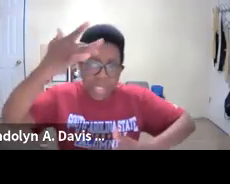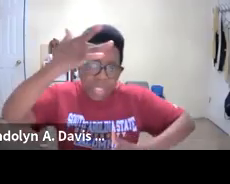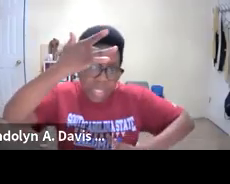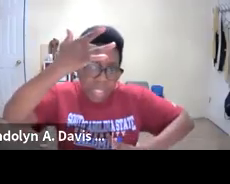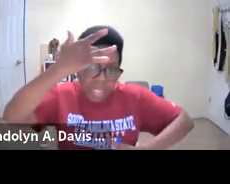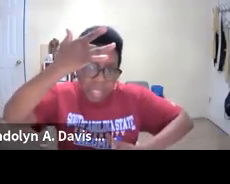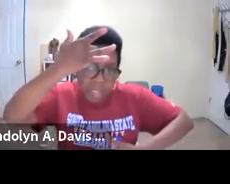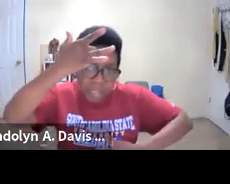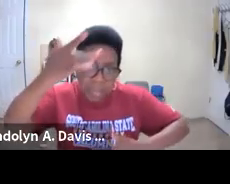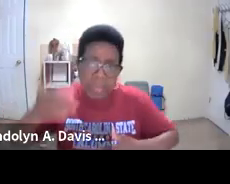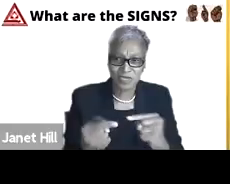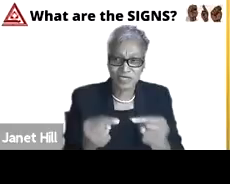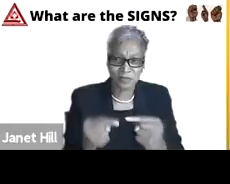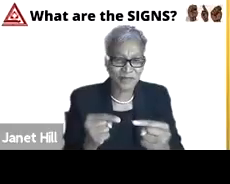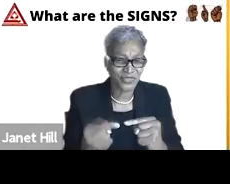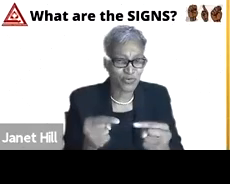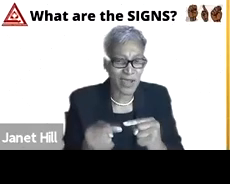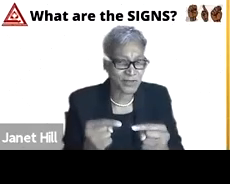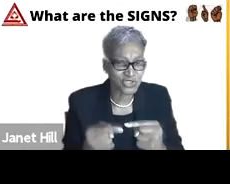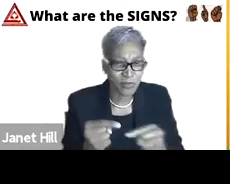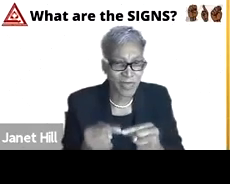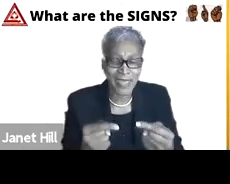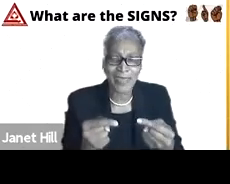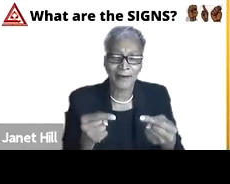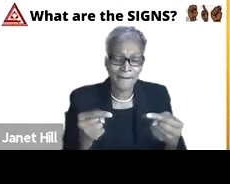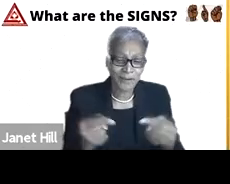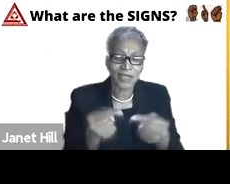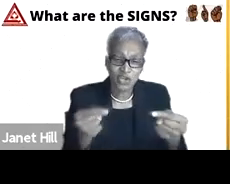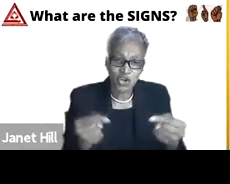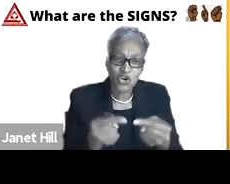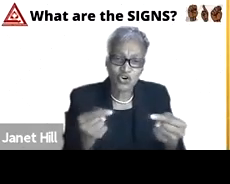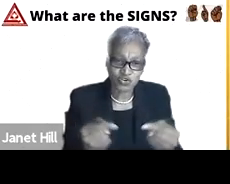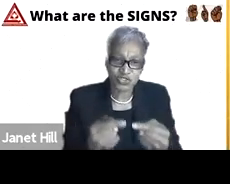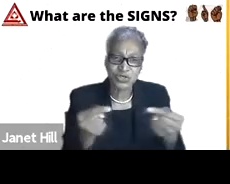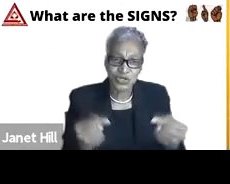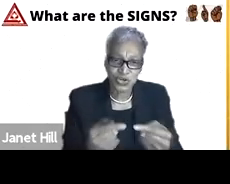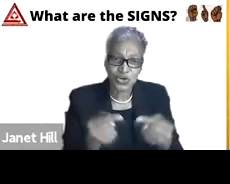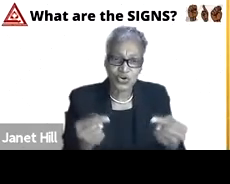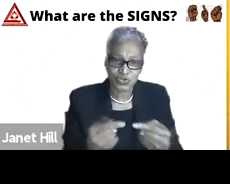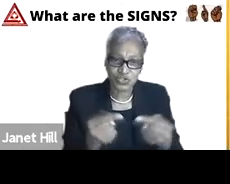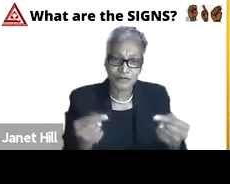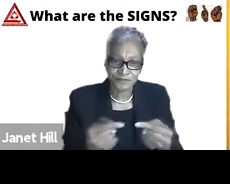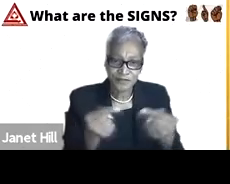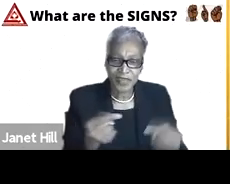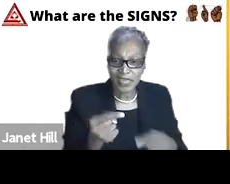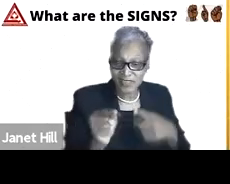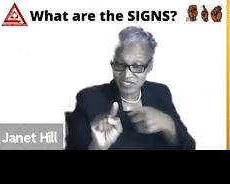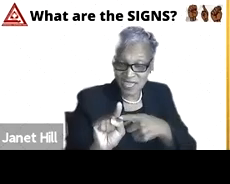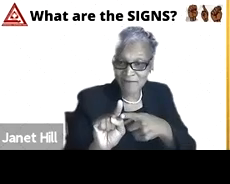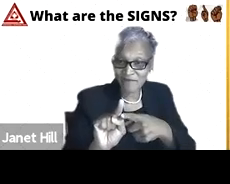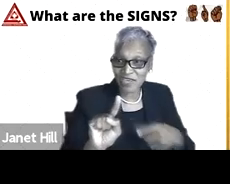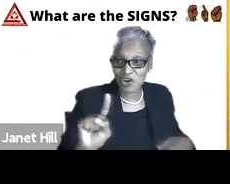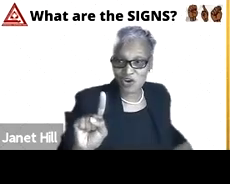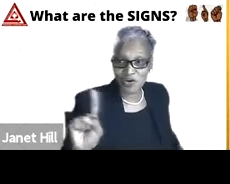hurt. Some people twist the hurt because it might be crying so bad, but hurt. And